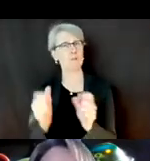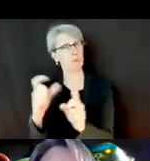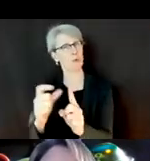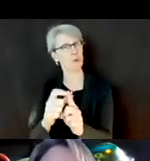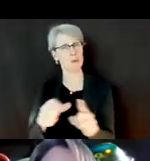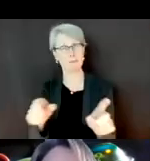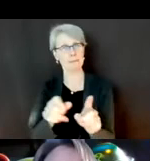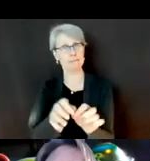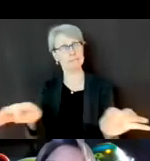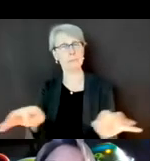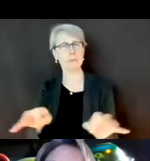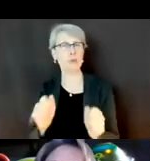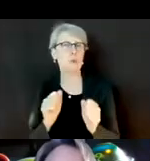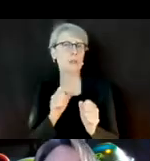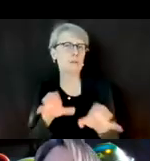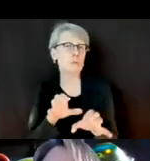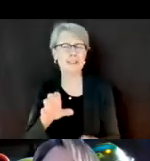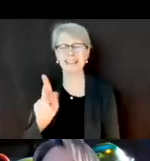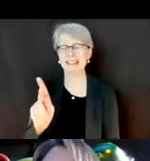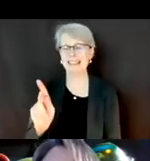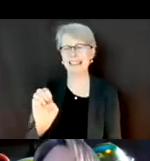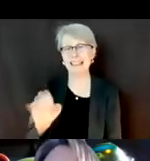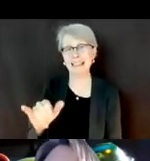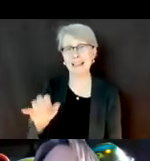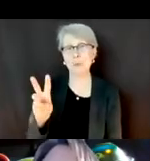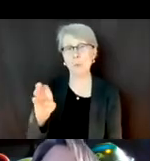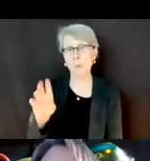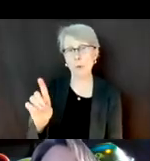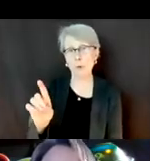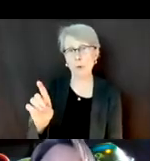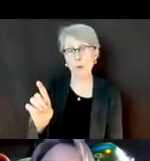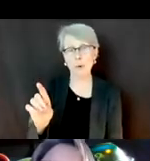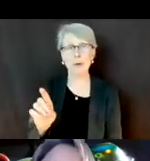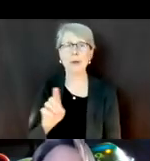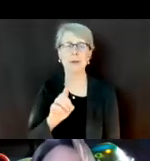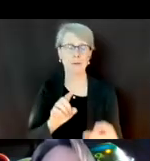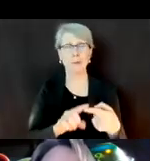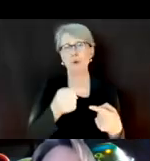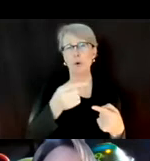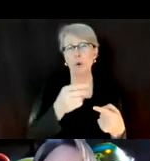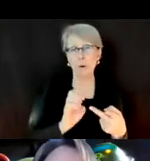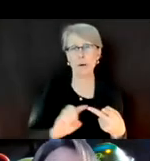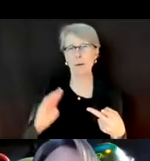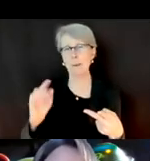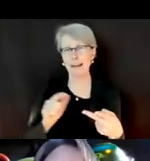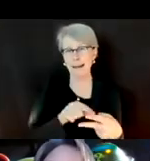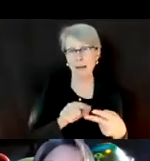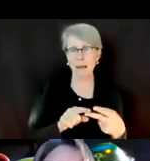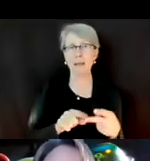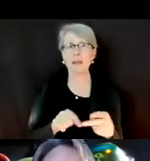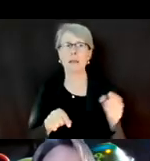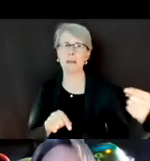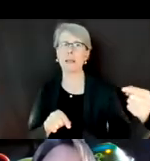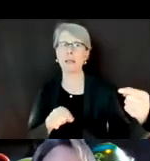what is called keyword research using the ad platforms on Google and Bing to understand how people